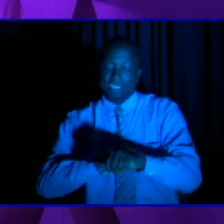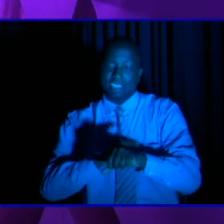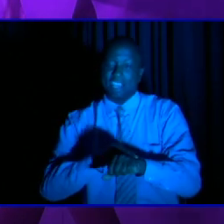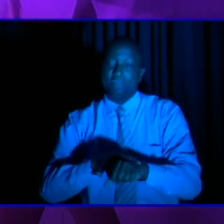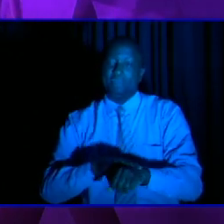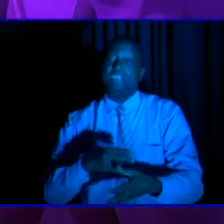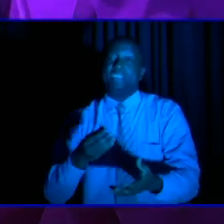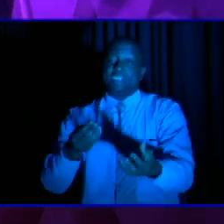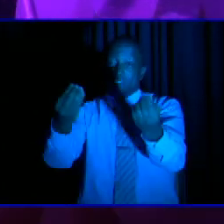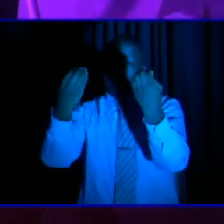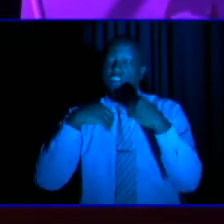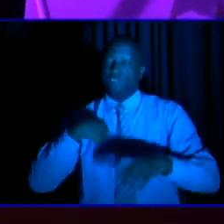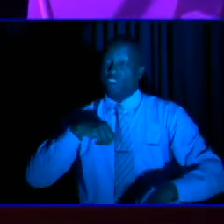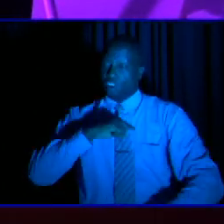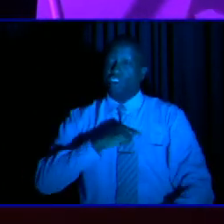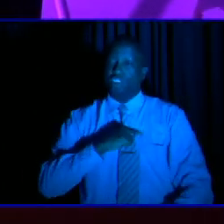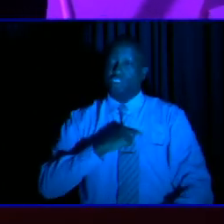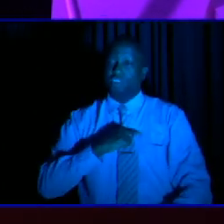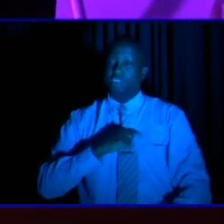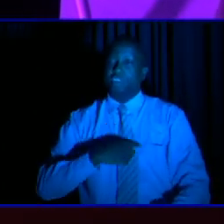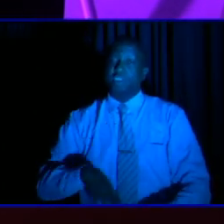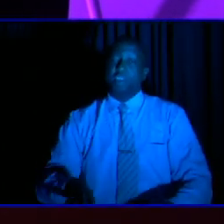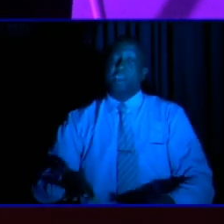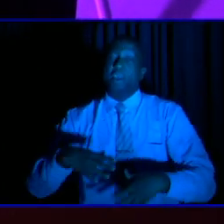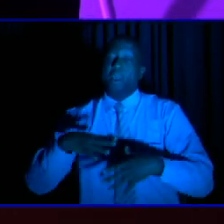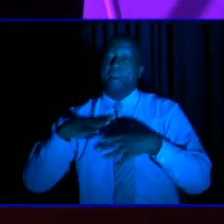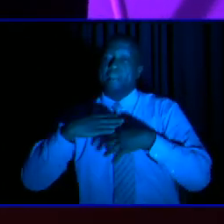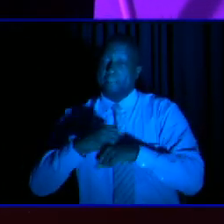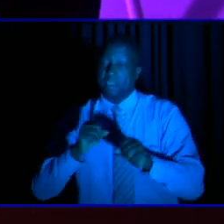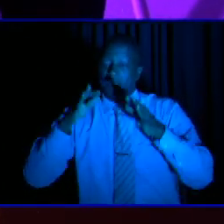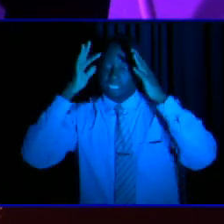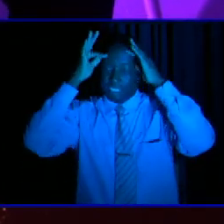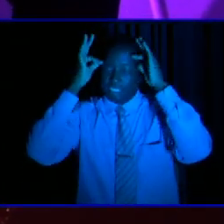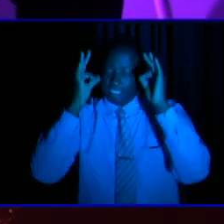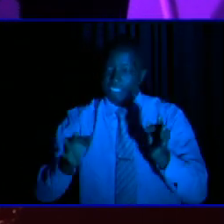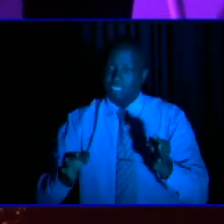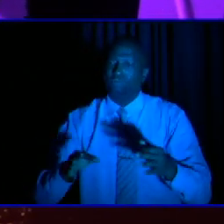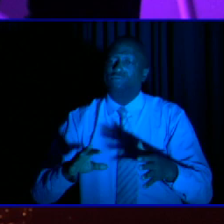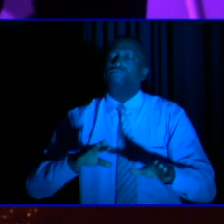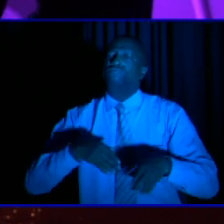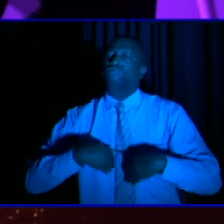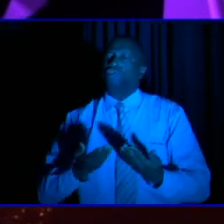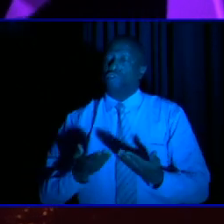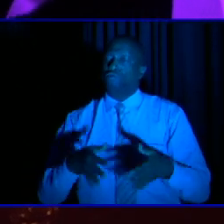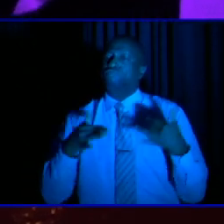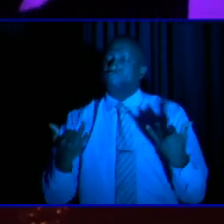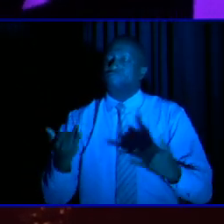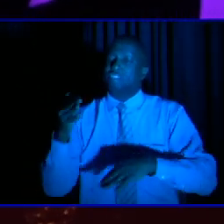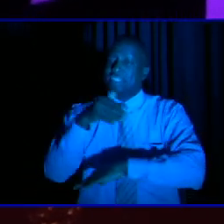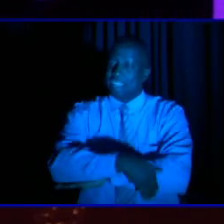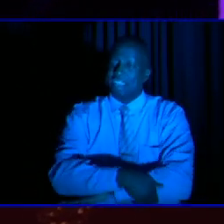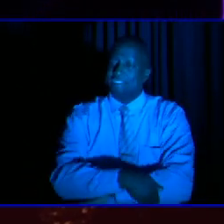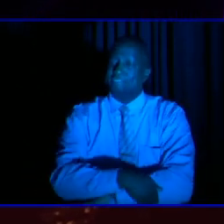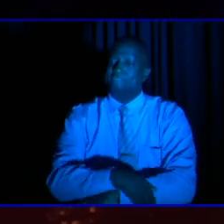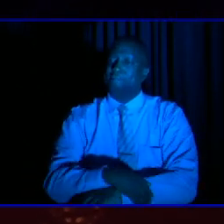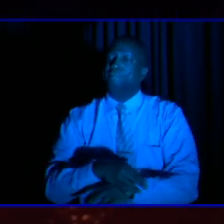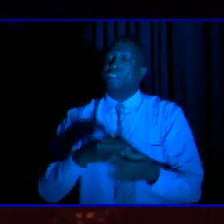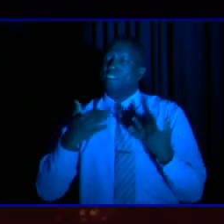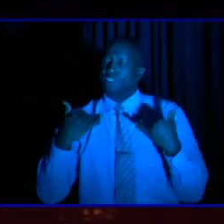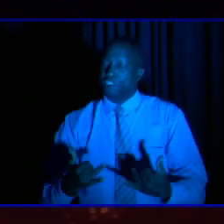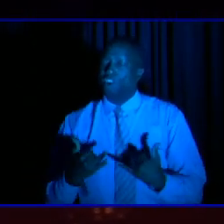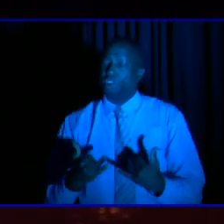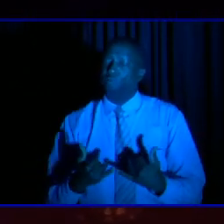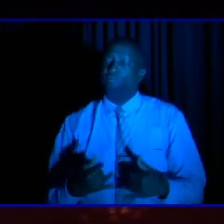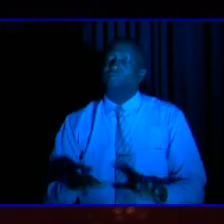our calling and our election sure. So tonight, in the name of Jesus Christ, even though he